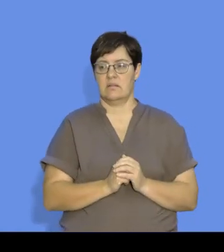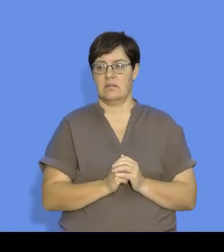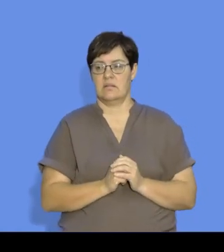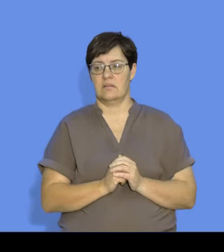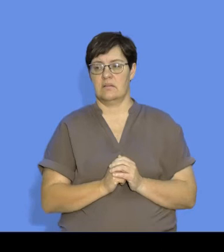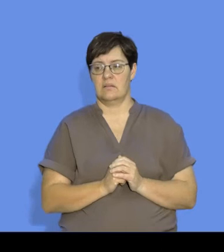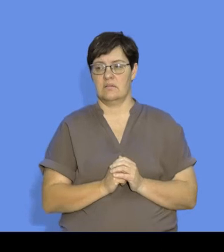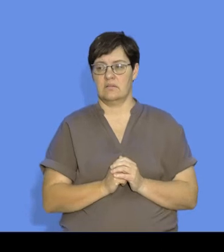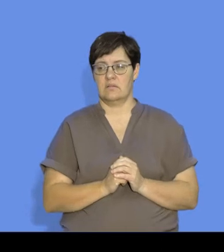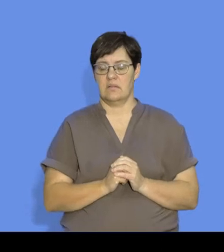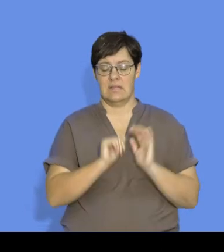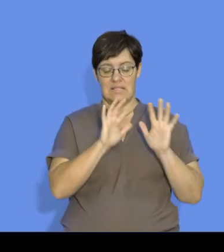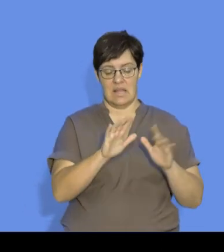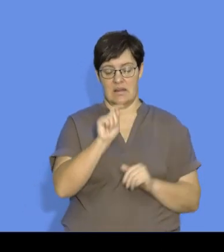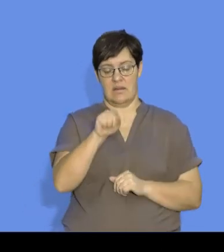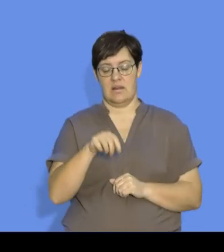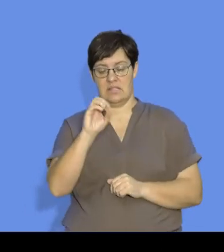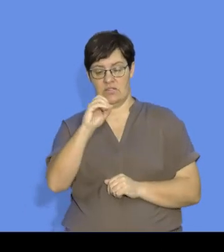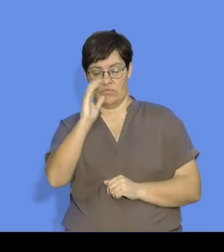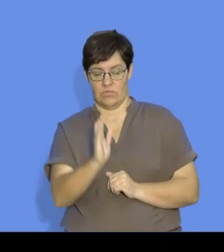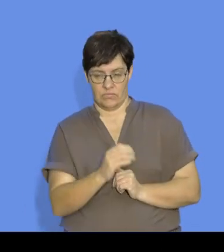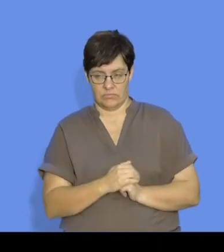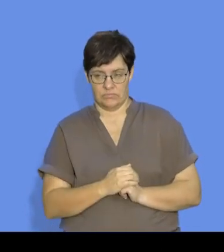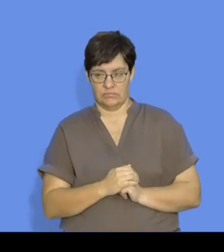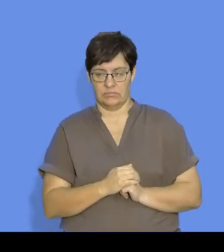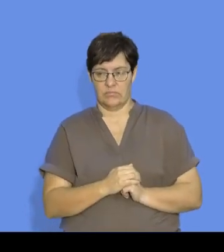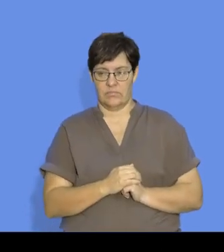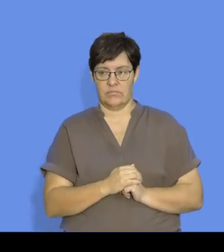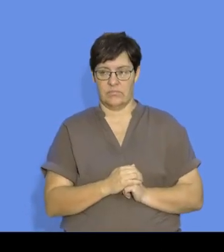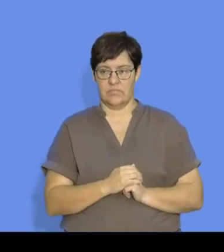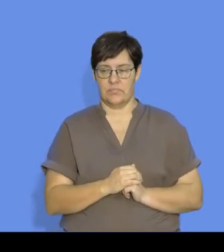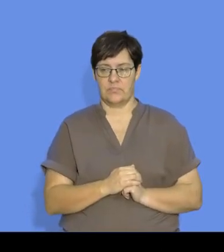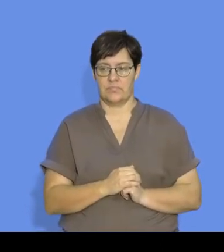is 10 and 0.